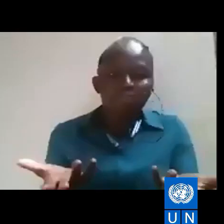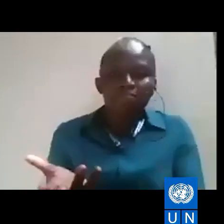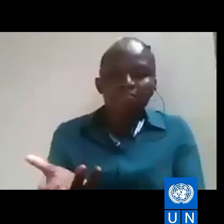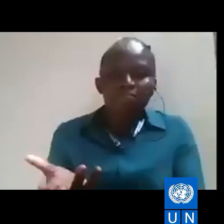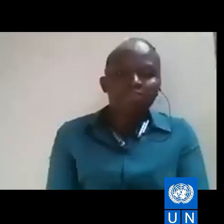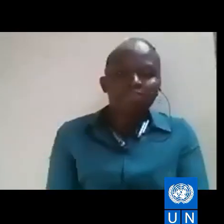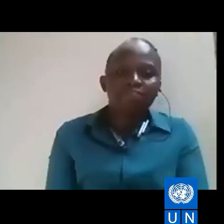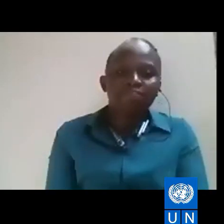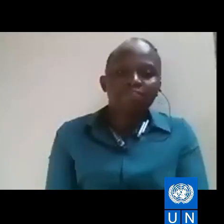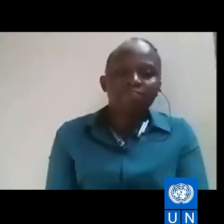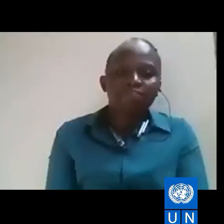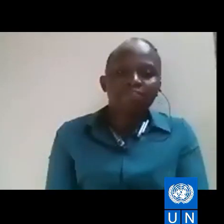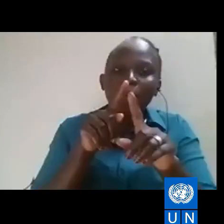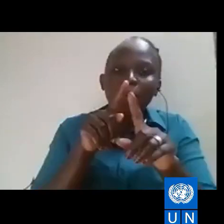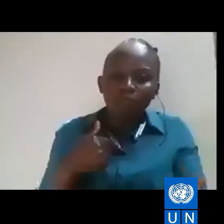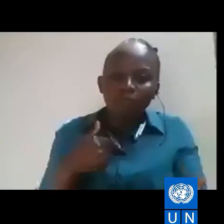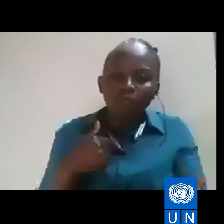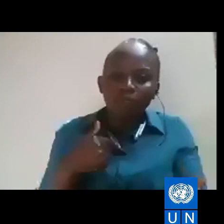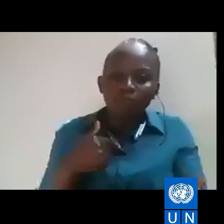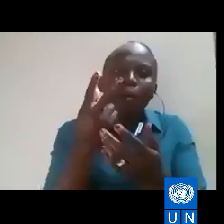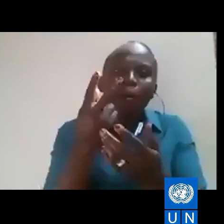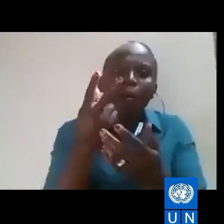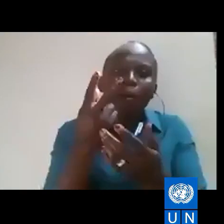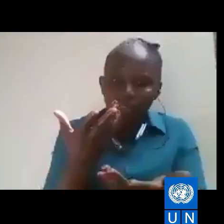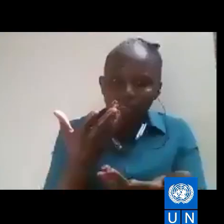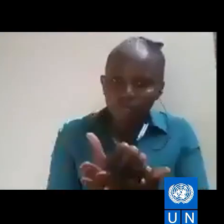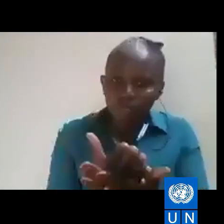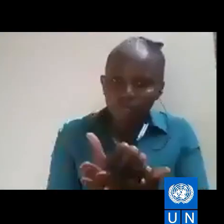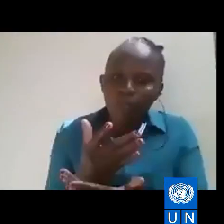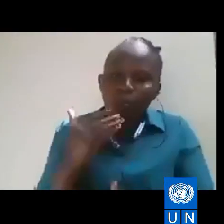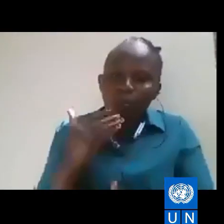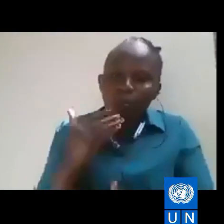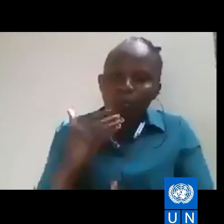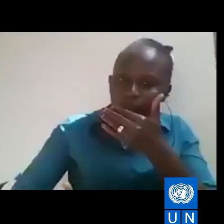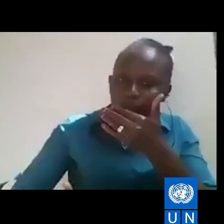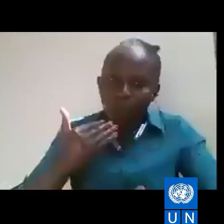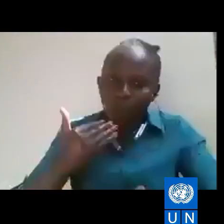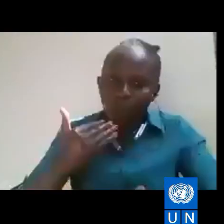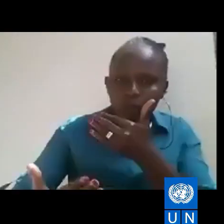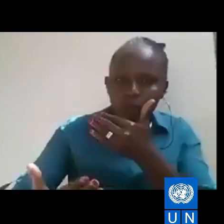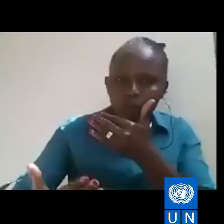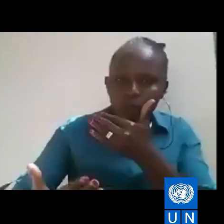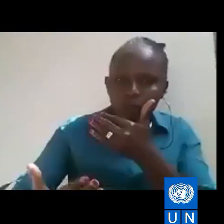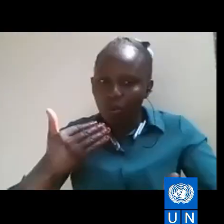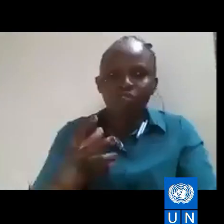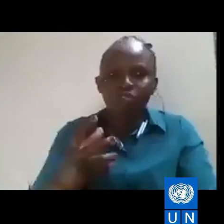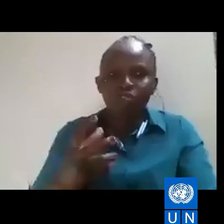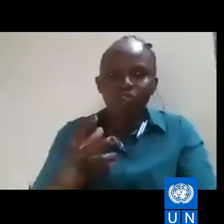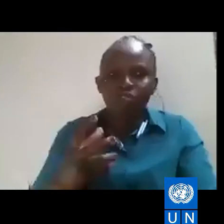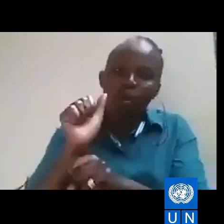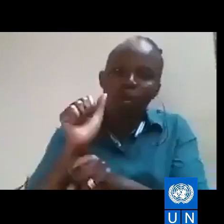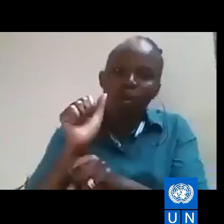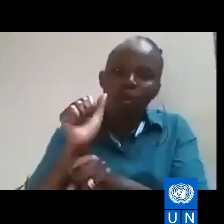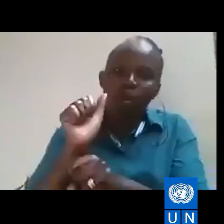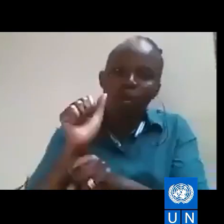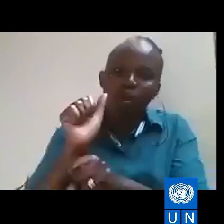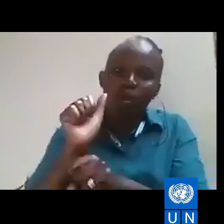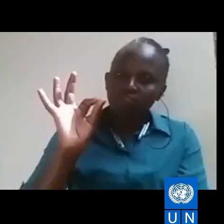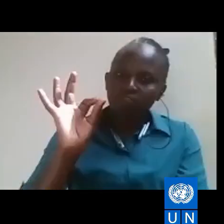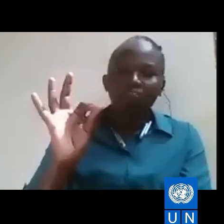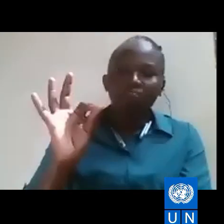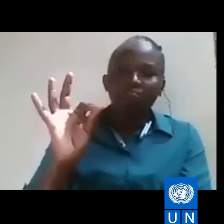ownership and have pride and in what you're doing, and trust that your work will speak for itself. Next question